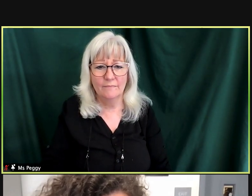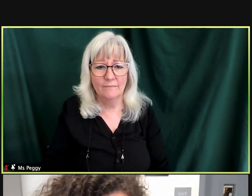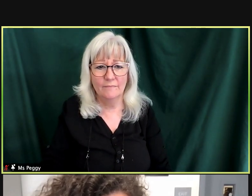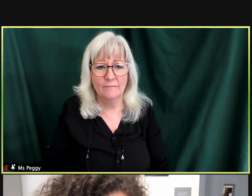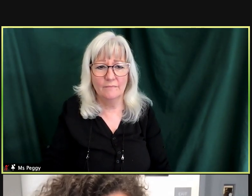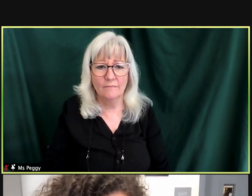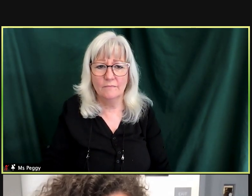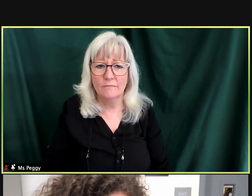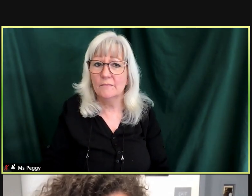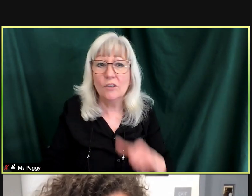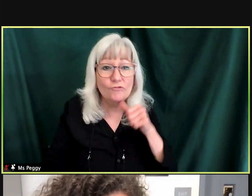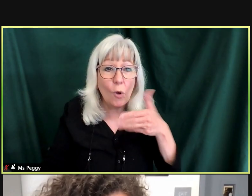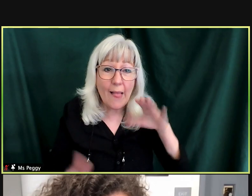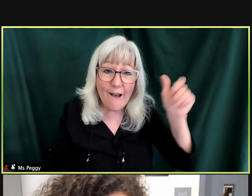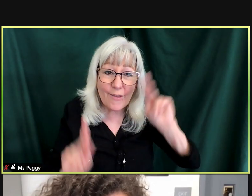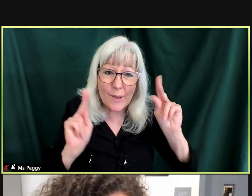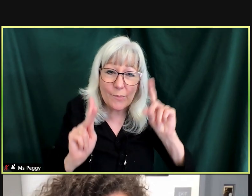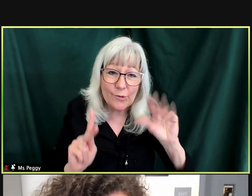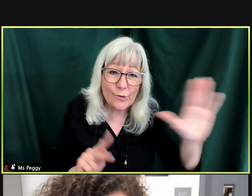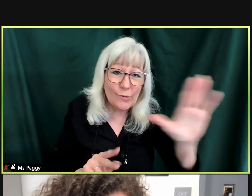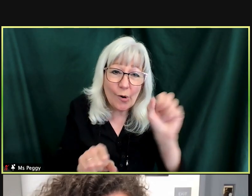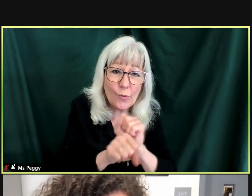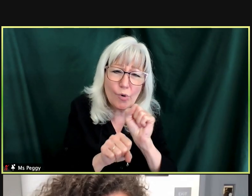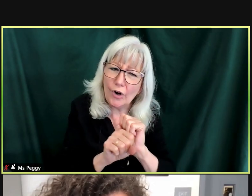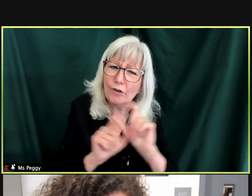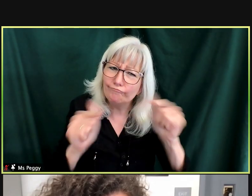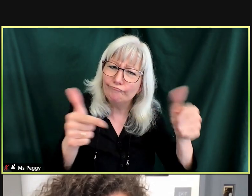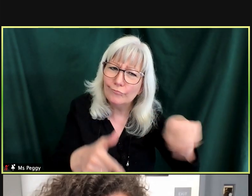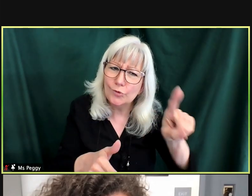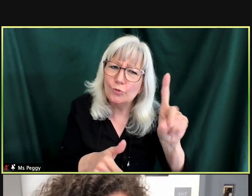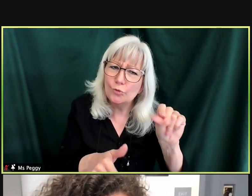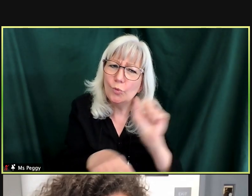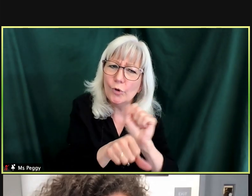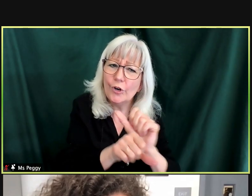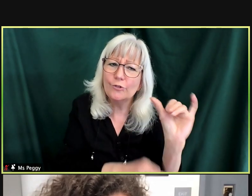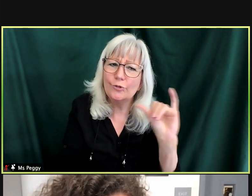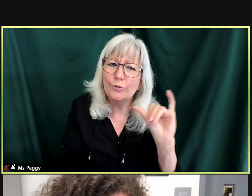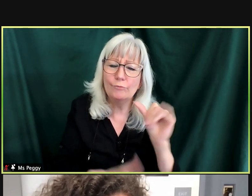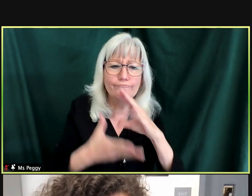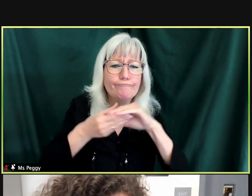Don't let other people do your work. You do some work too.